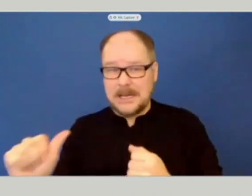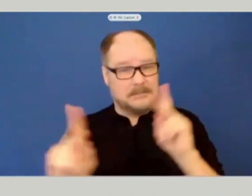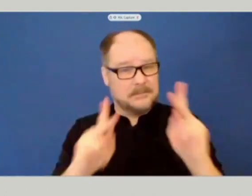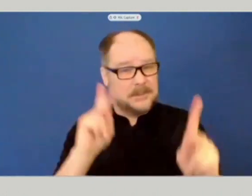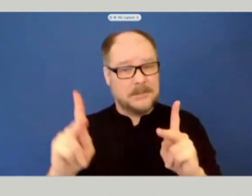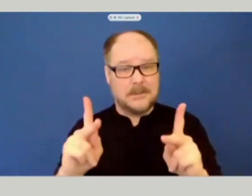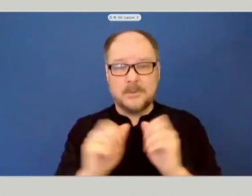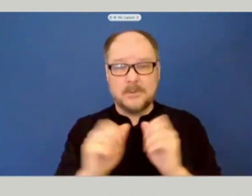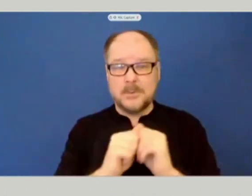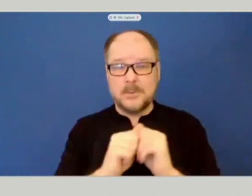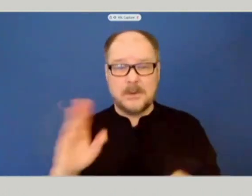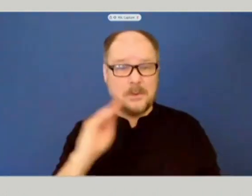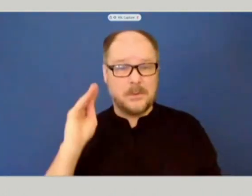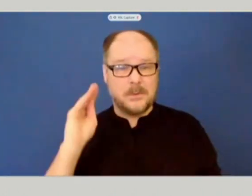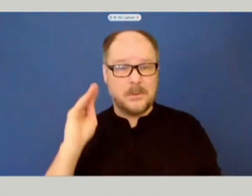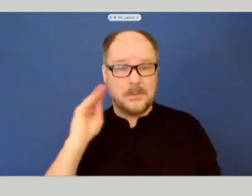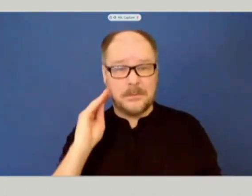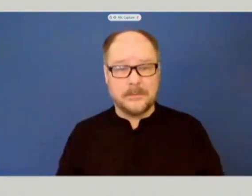homelessness?